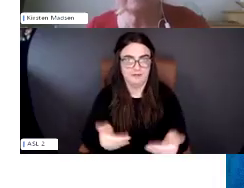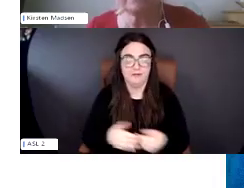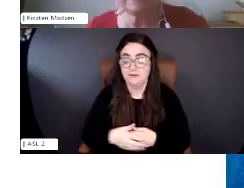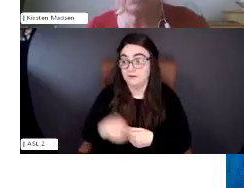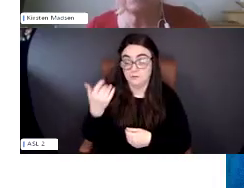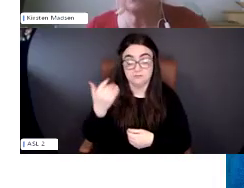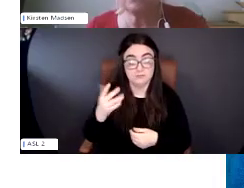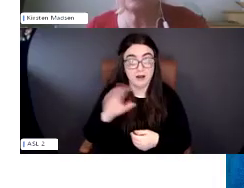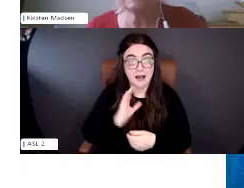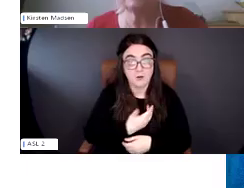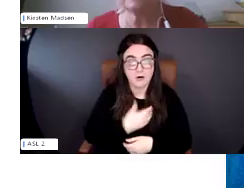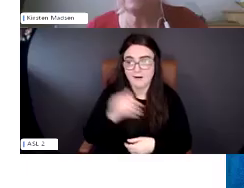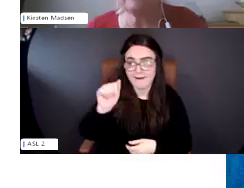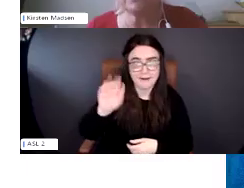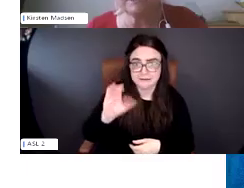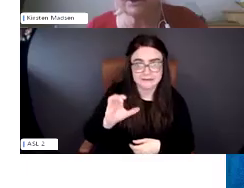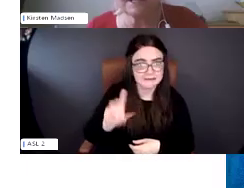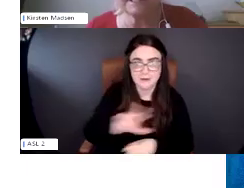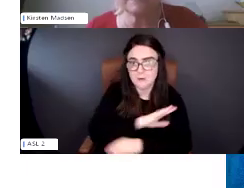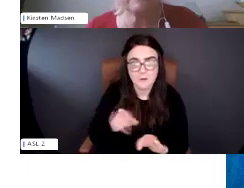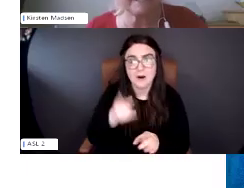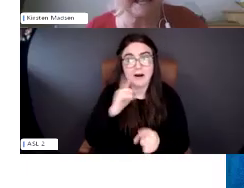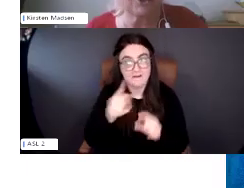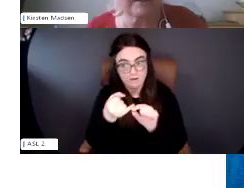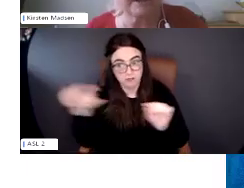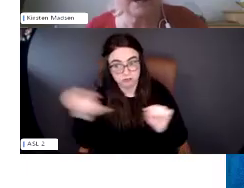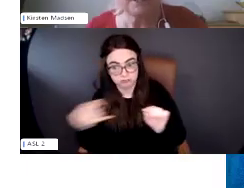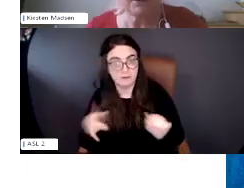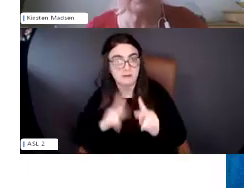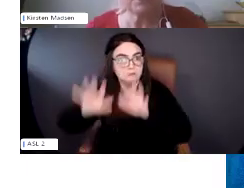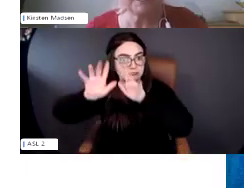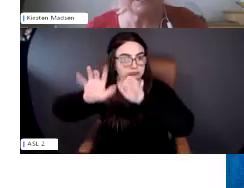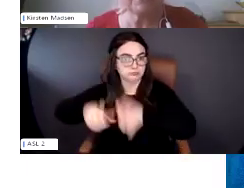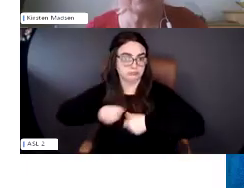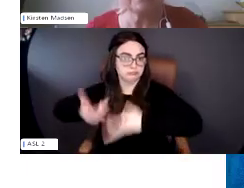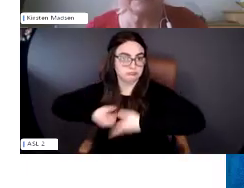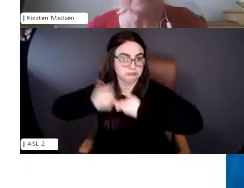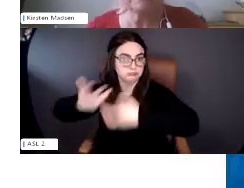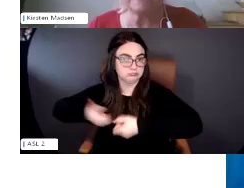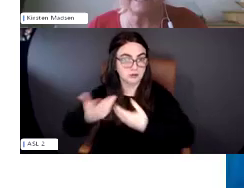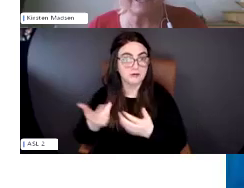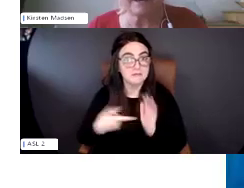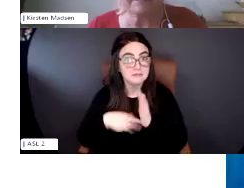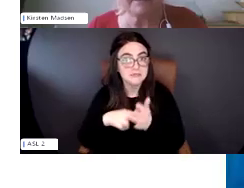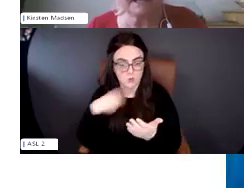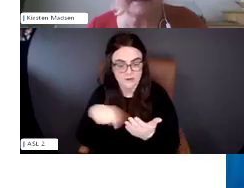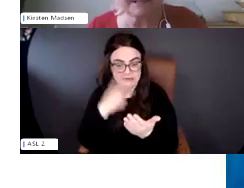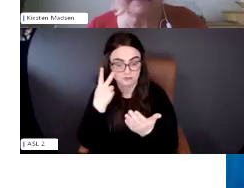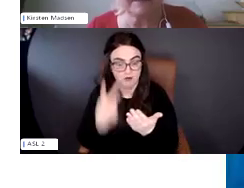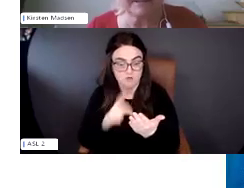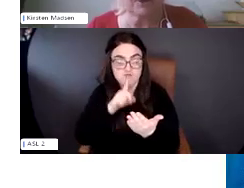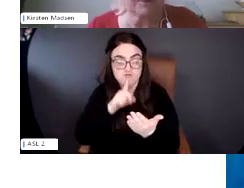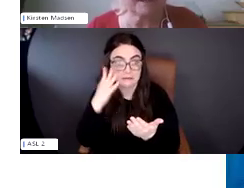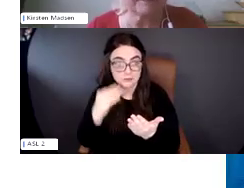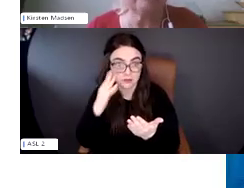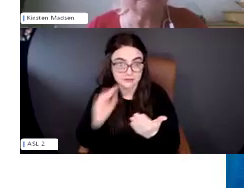of information in order to give us a better understanding of the nature of bullying between seniors themselves and how that might be different from